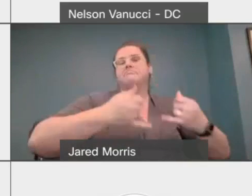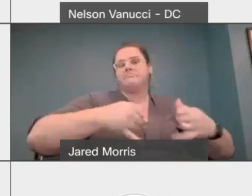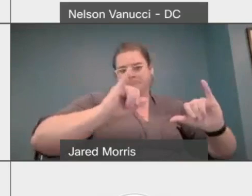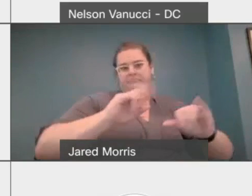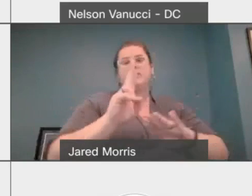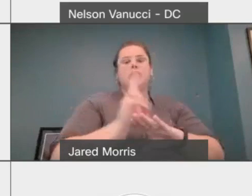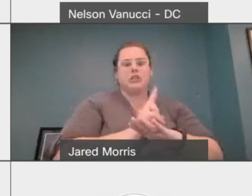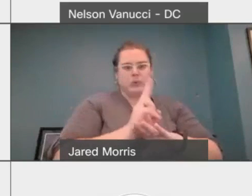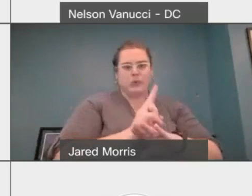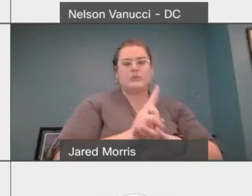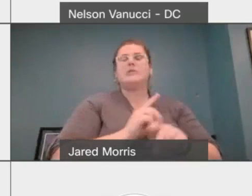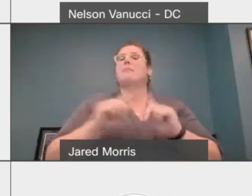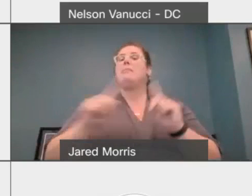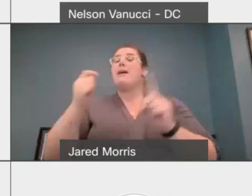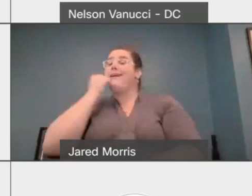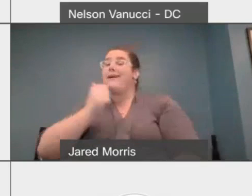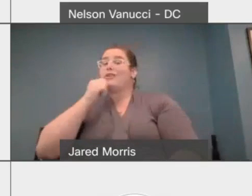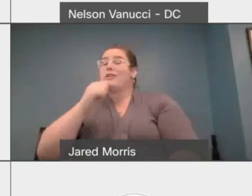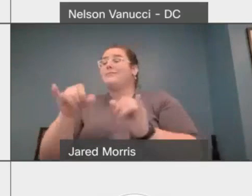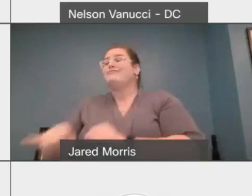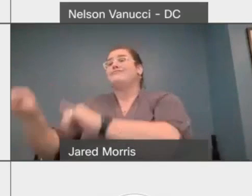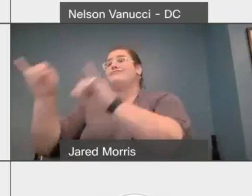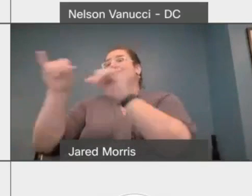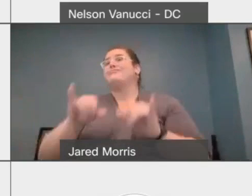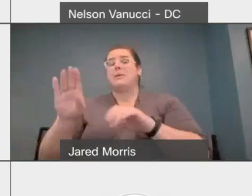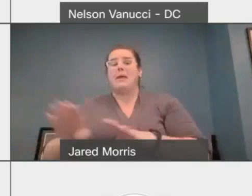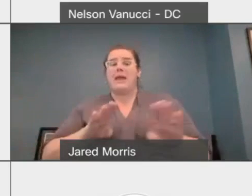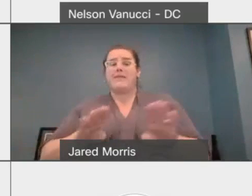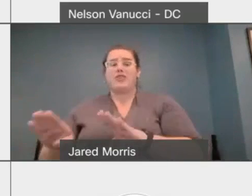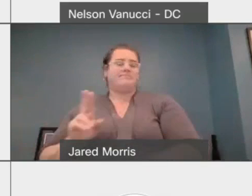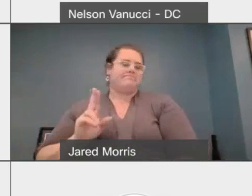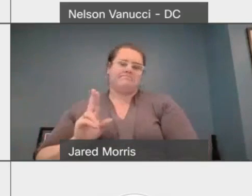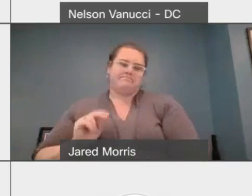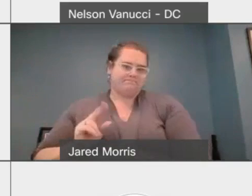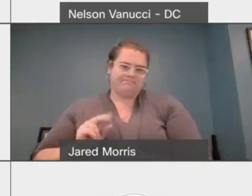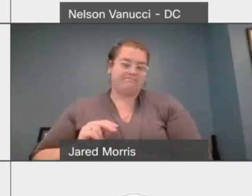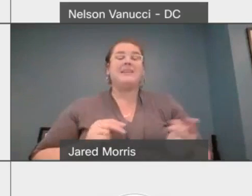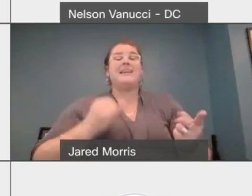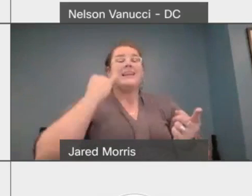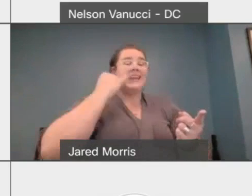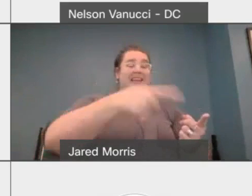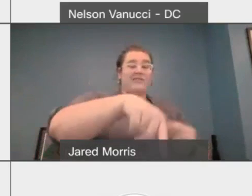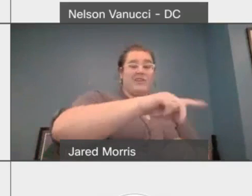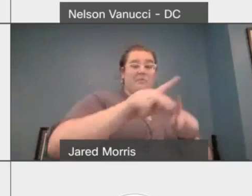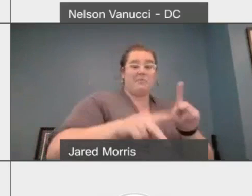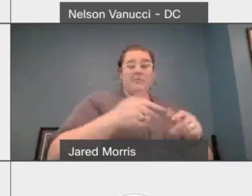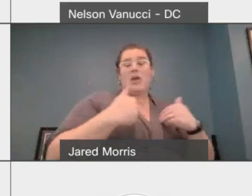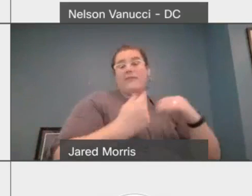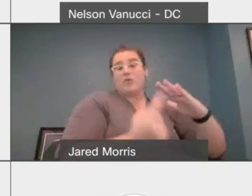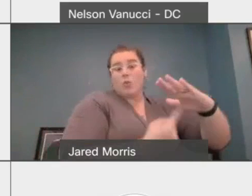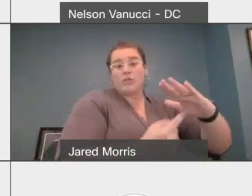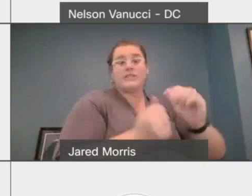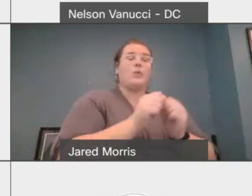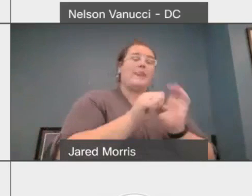protection when interacting with those that are COVID-19 positive, suspected for COVID-19 or under quarantine with symptoms.